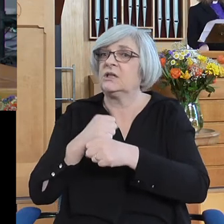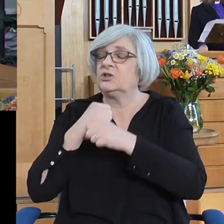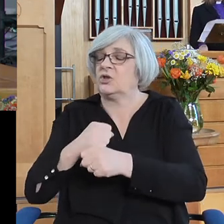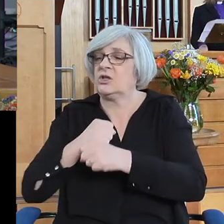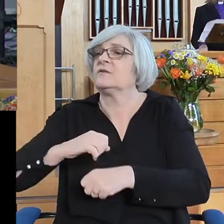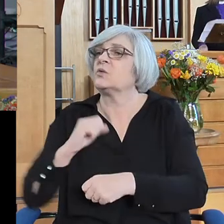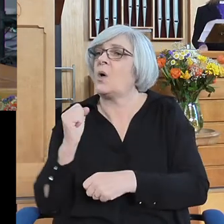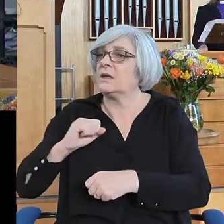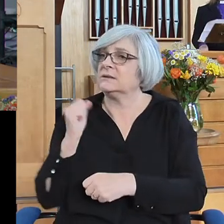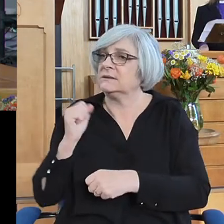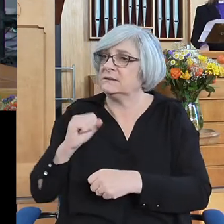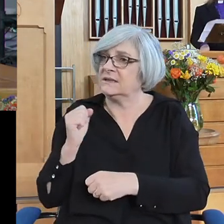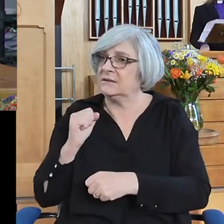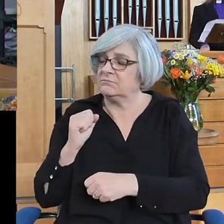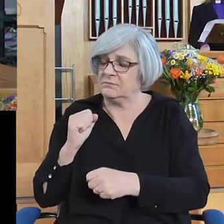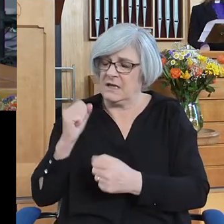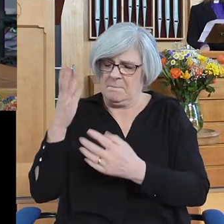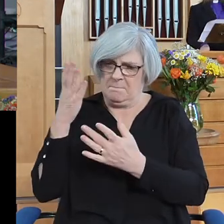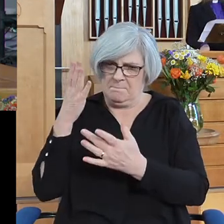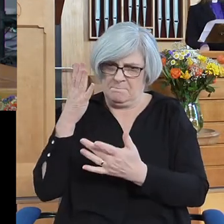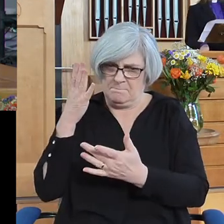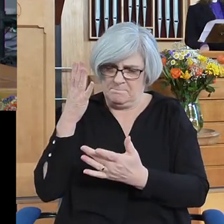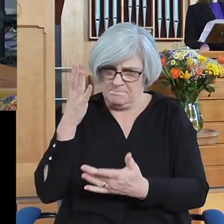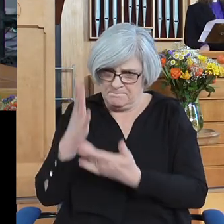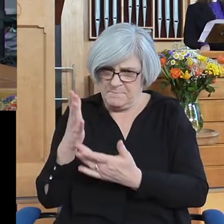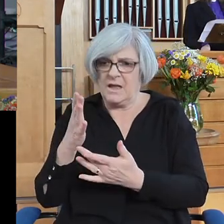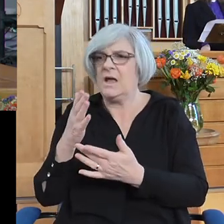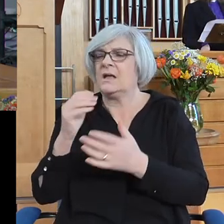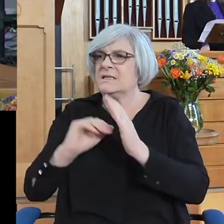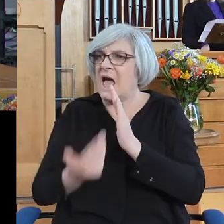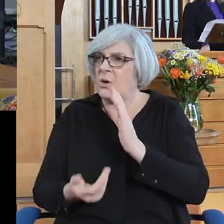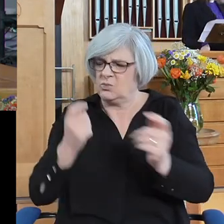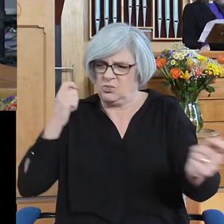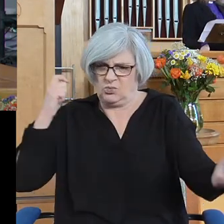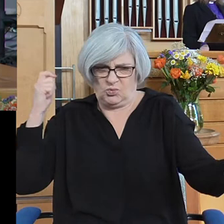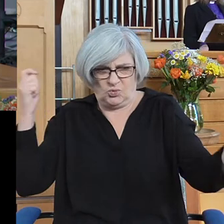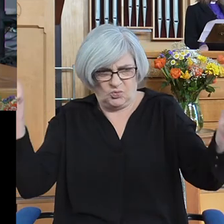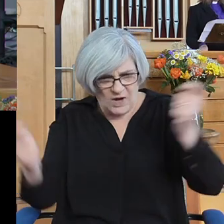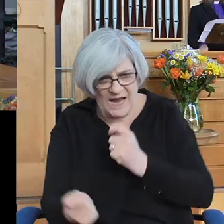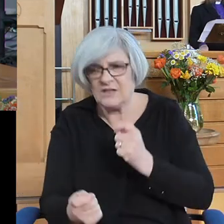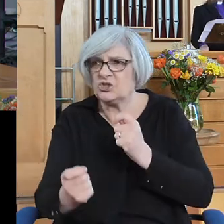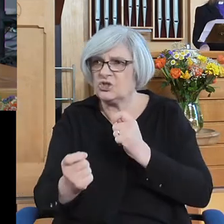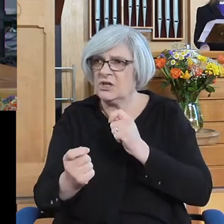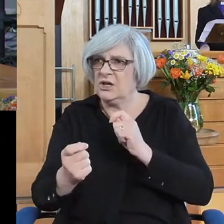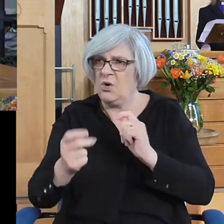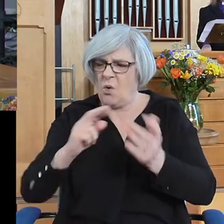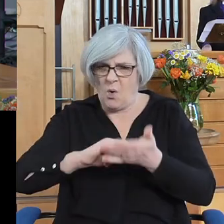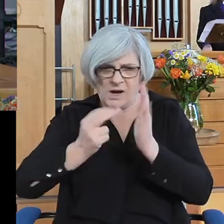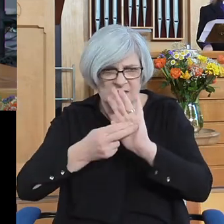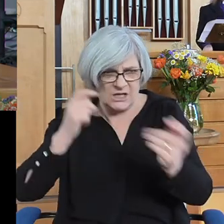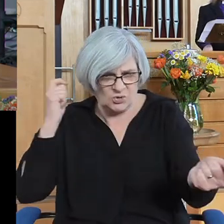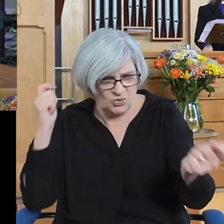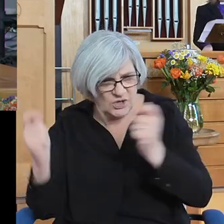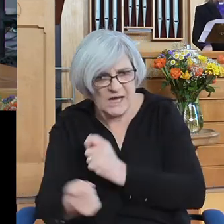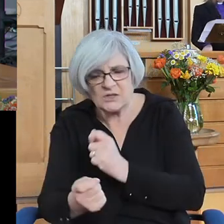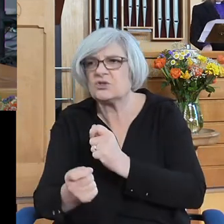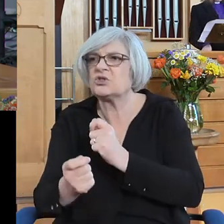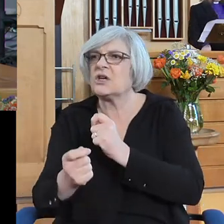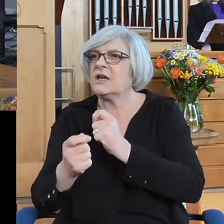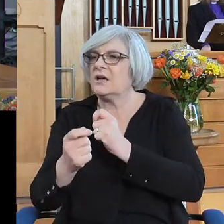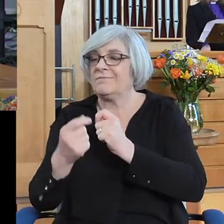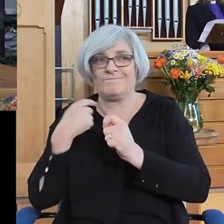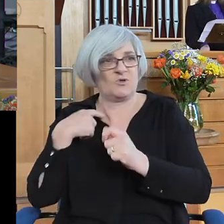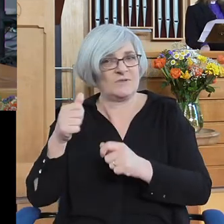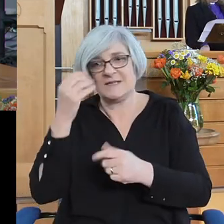Scotland, is in the midst of the most major change and reorganization that I've certainly